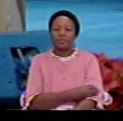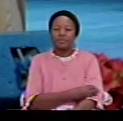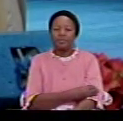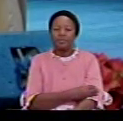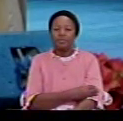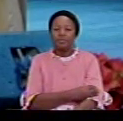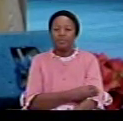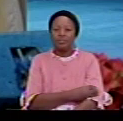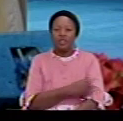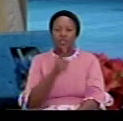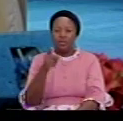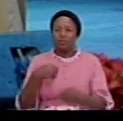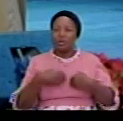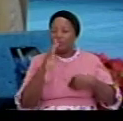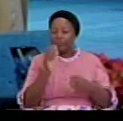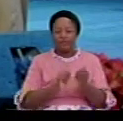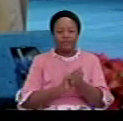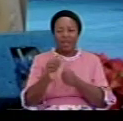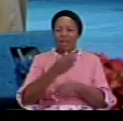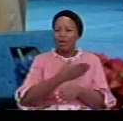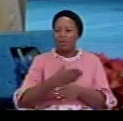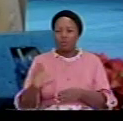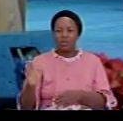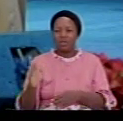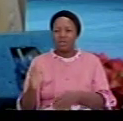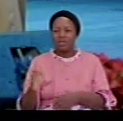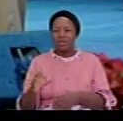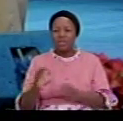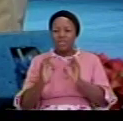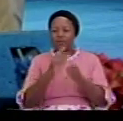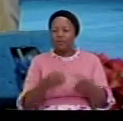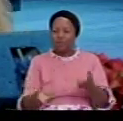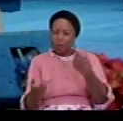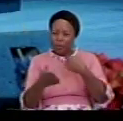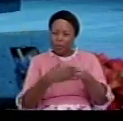you've been far away. If you return to the